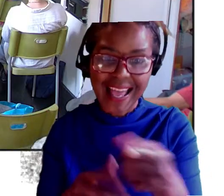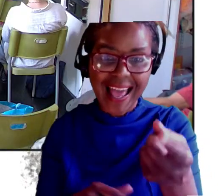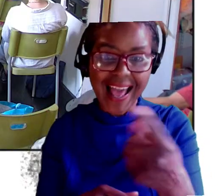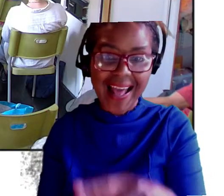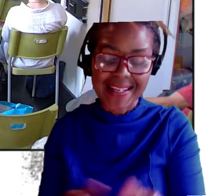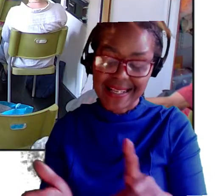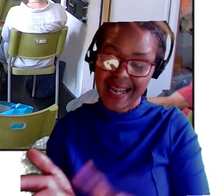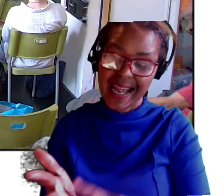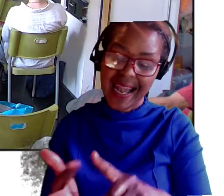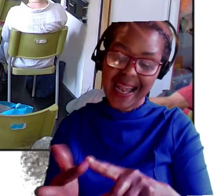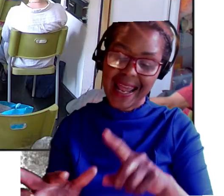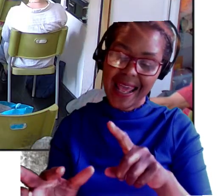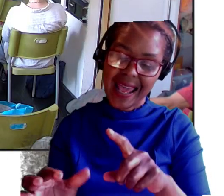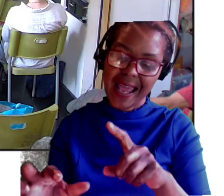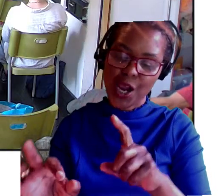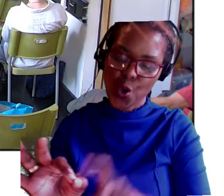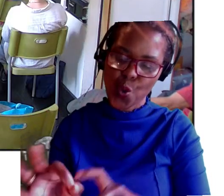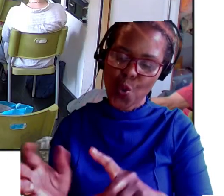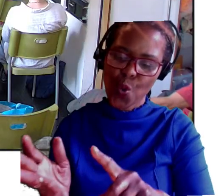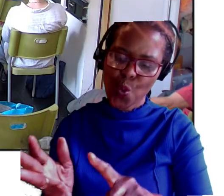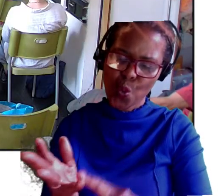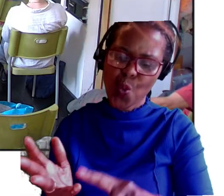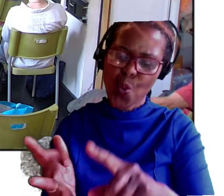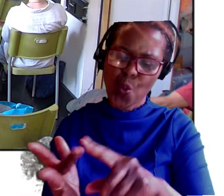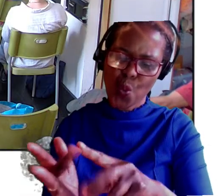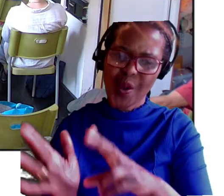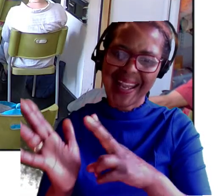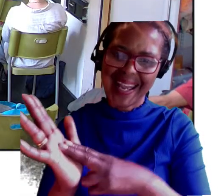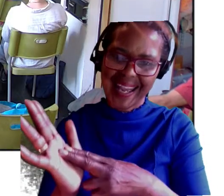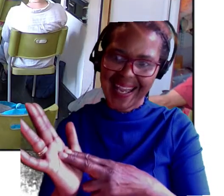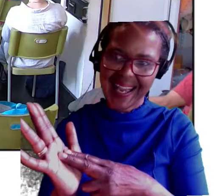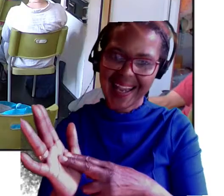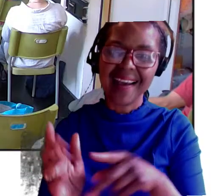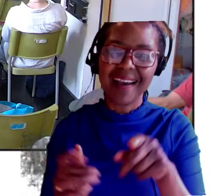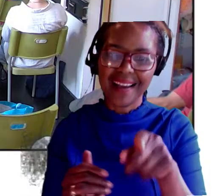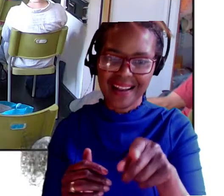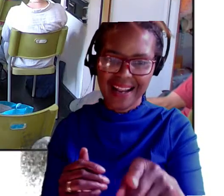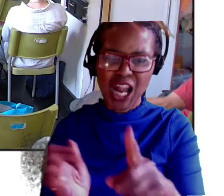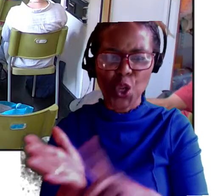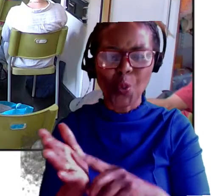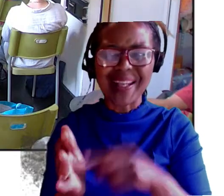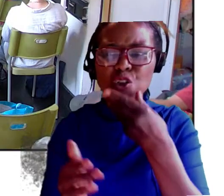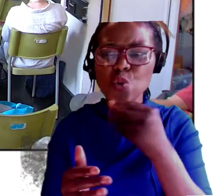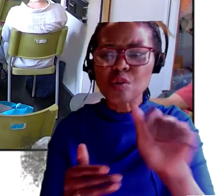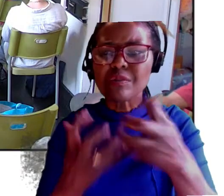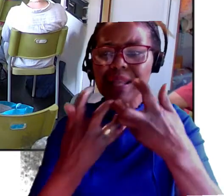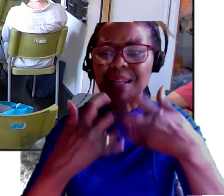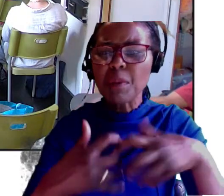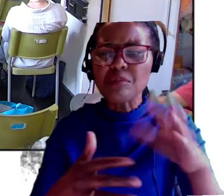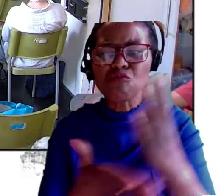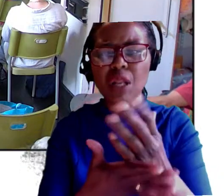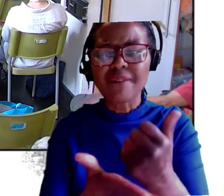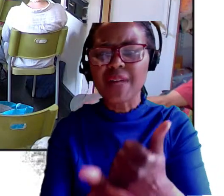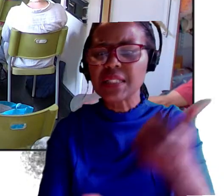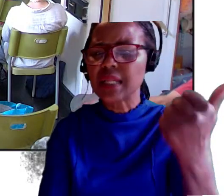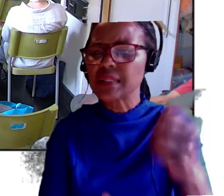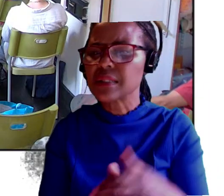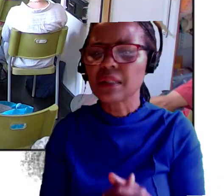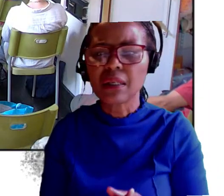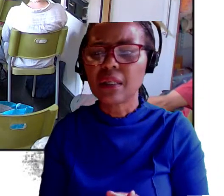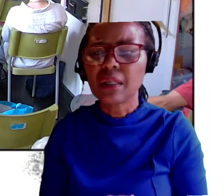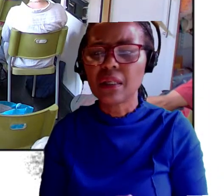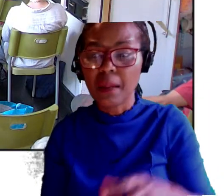who kind of like feels like Le Guin's use of technology is fantastic because it's almost constantly background.